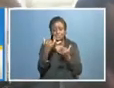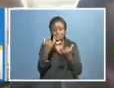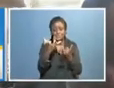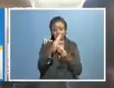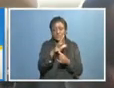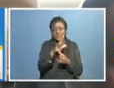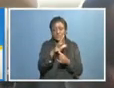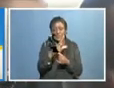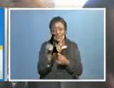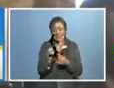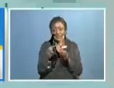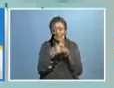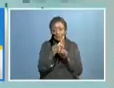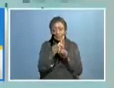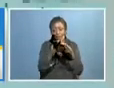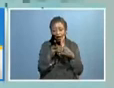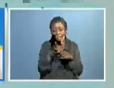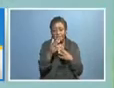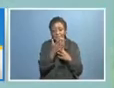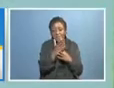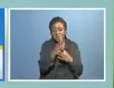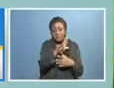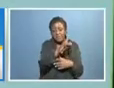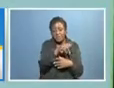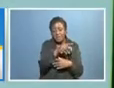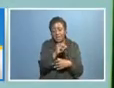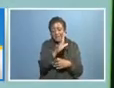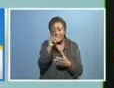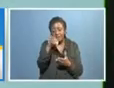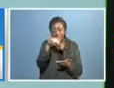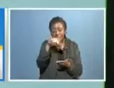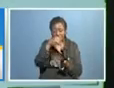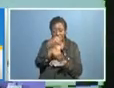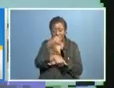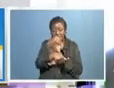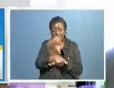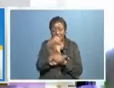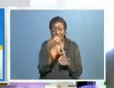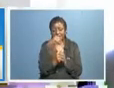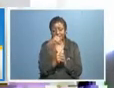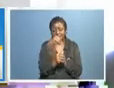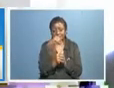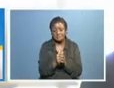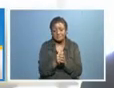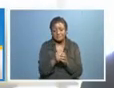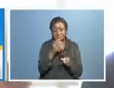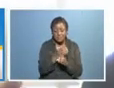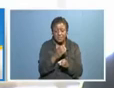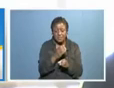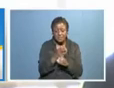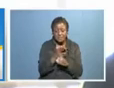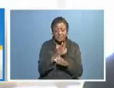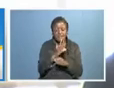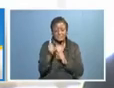330, with the majority of incidents happening between 4 p.m. and midnight. Vehicles are being